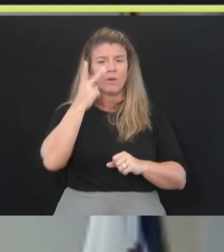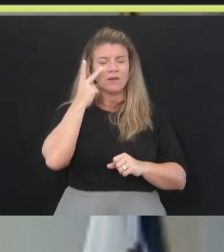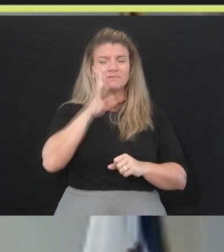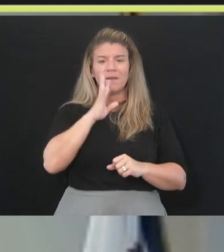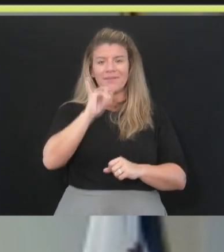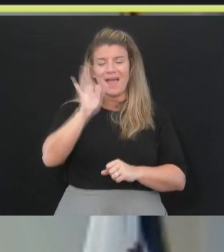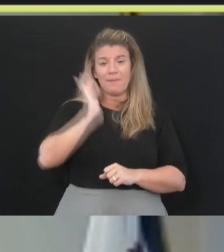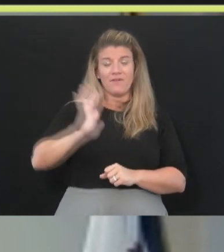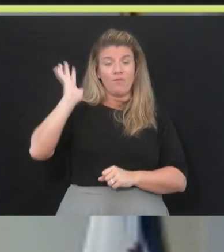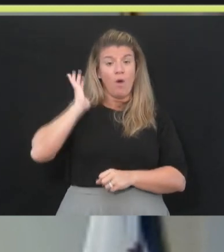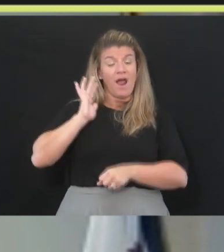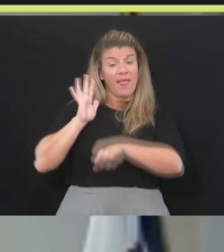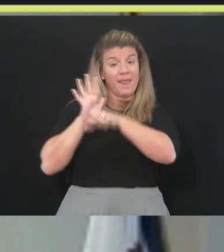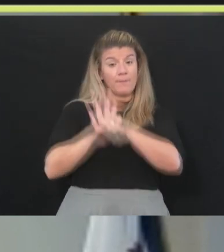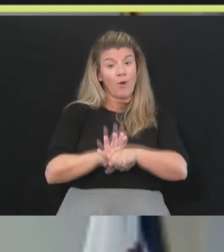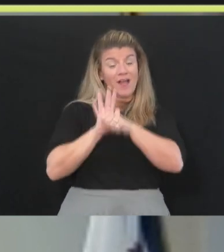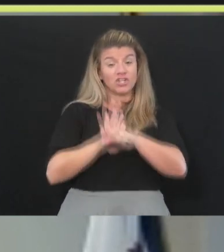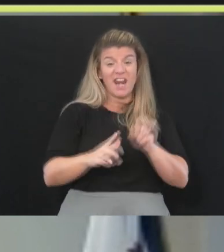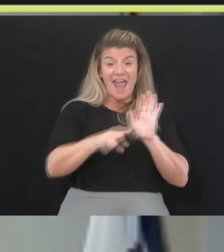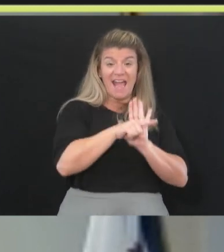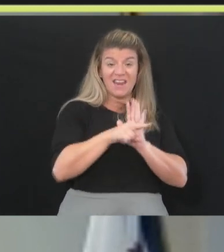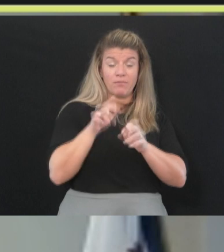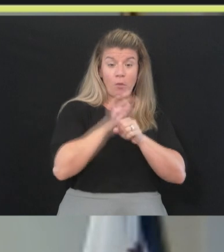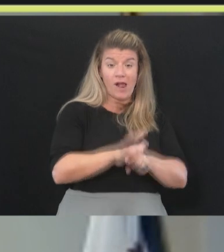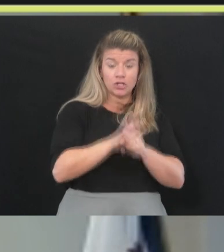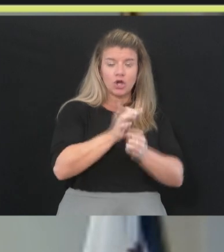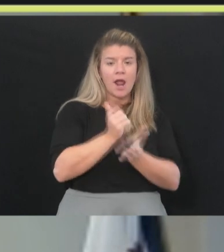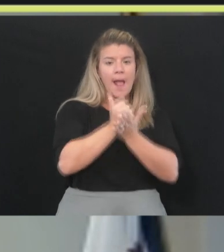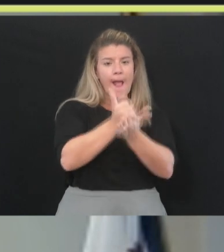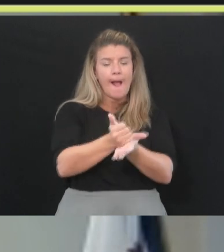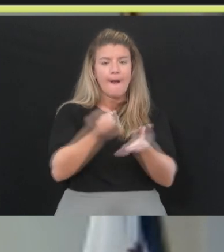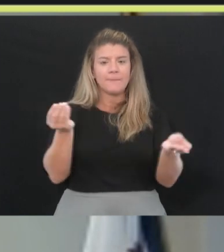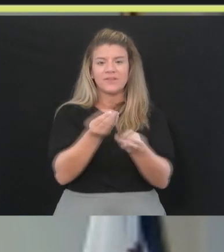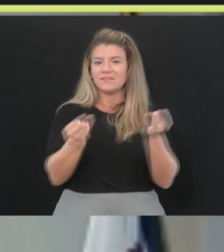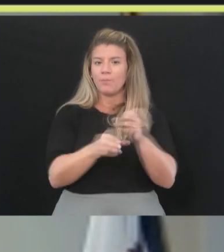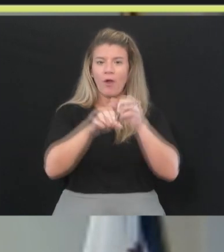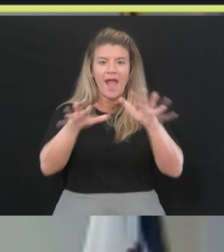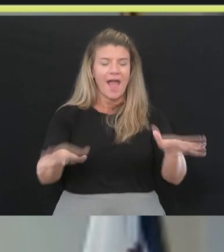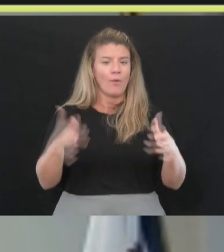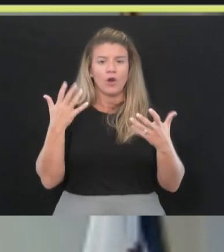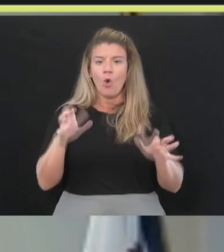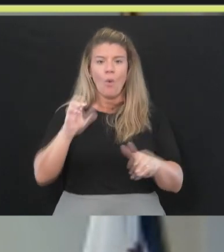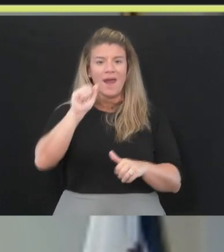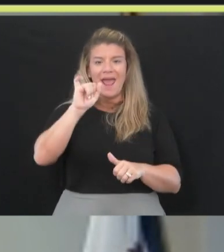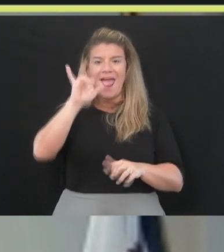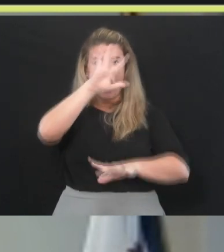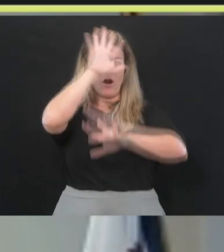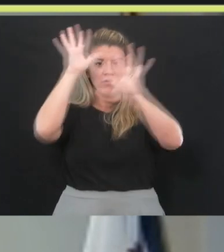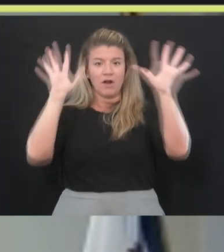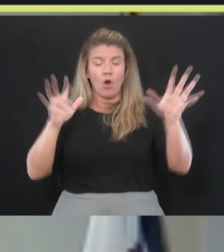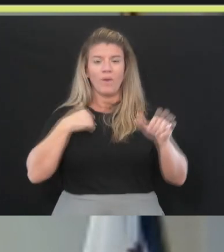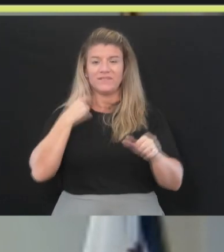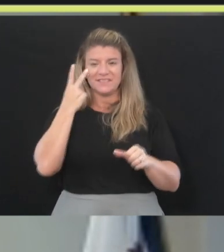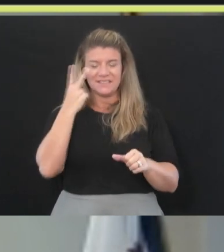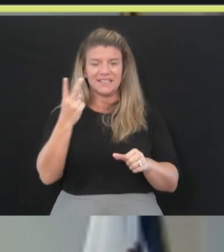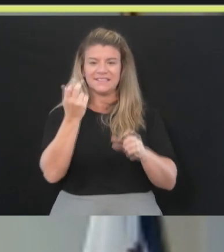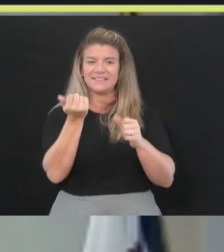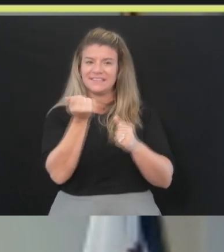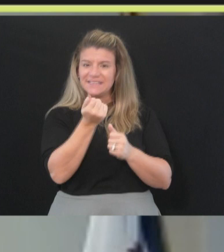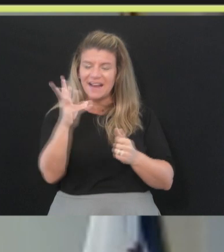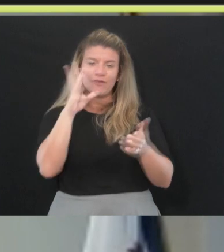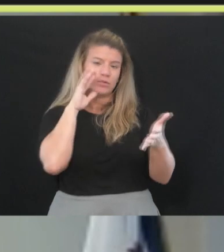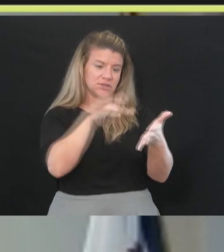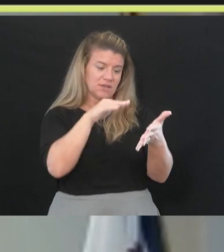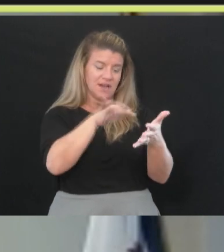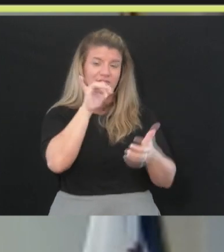pressure helps in terms of making sure that the spread of this disease is not aerialized, and there have been several studies on that. So the Guard's